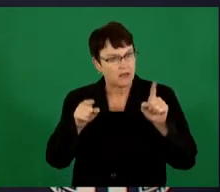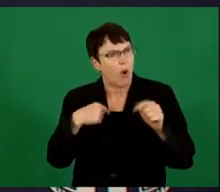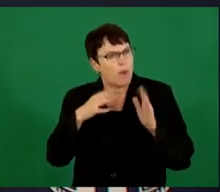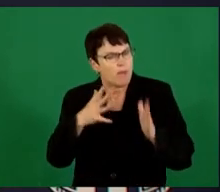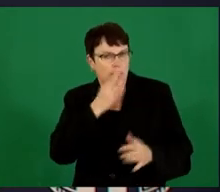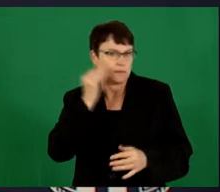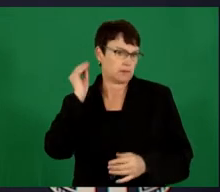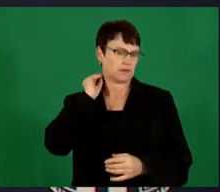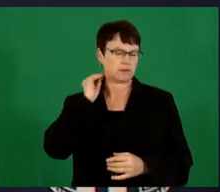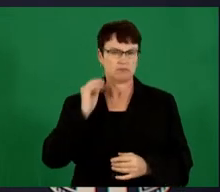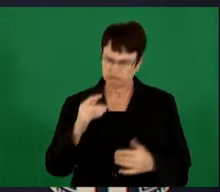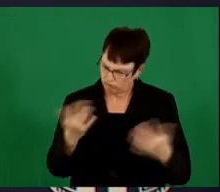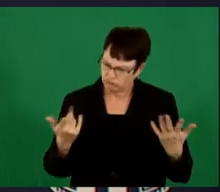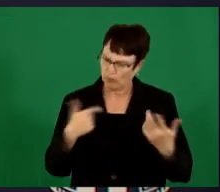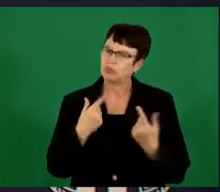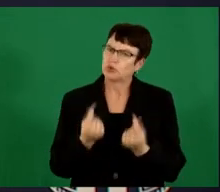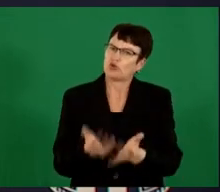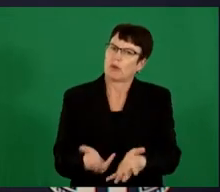Four,